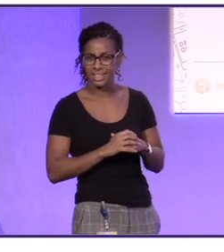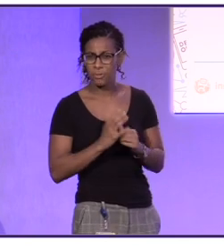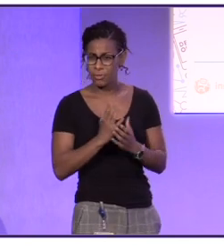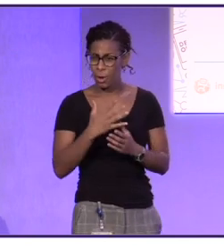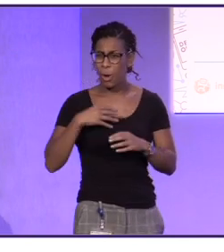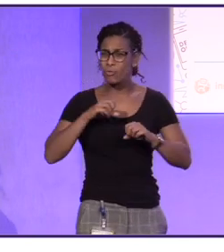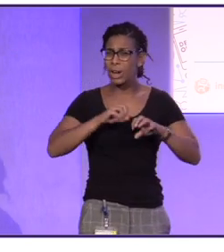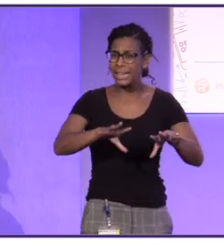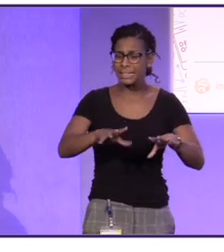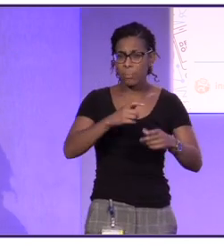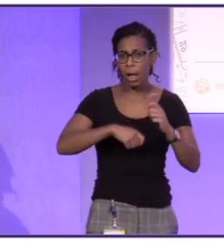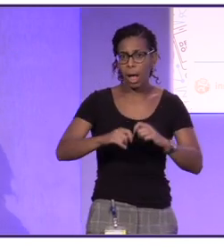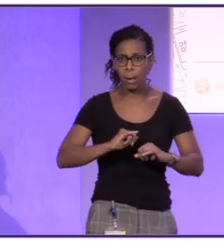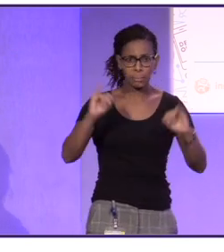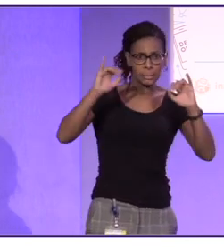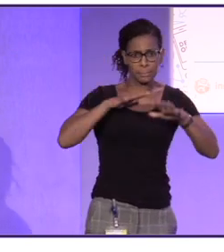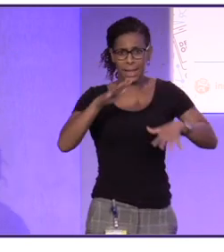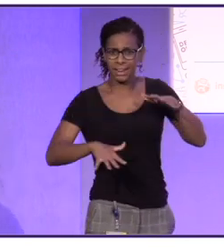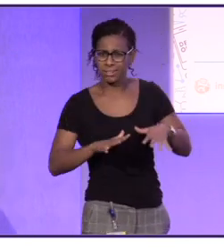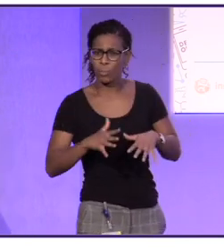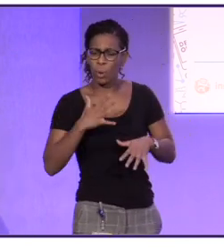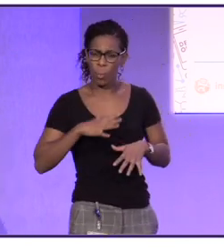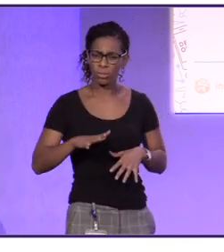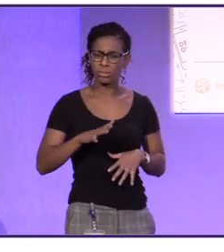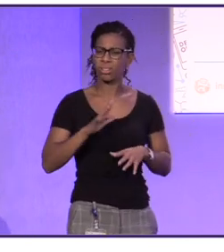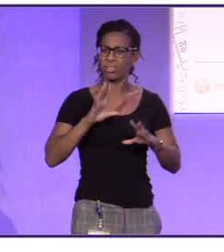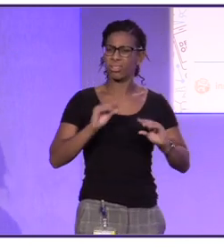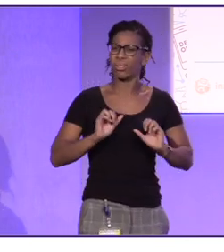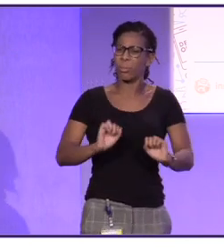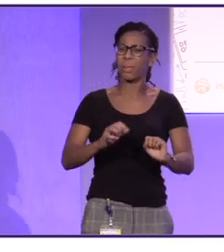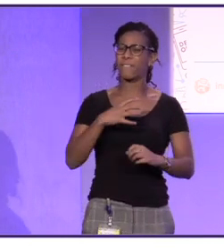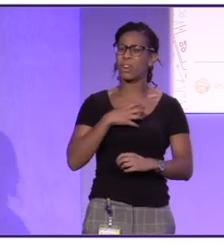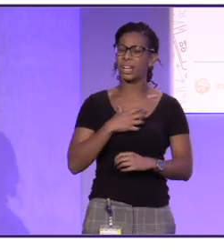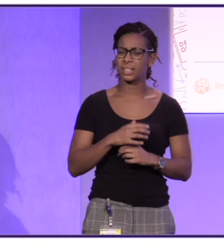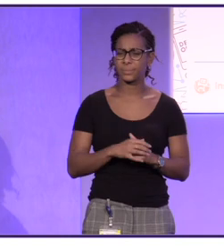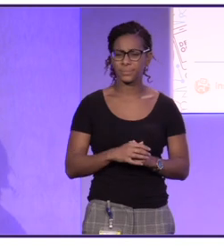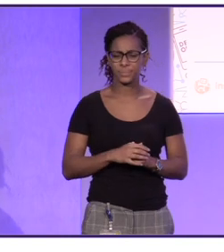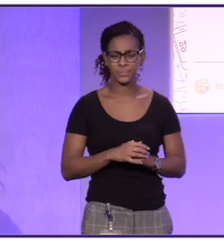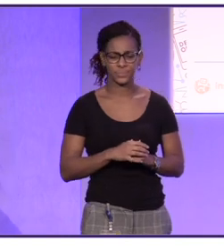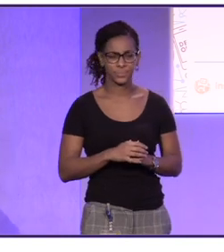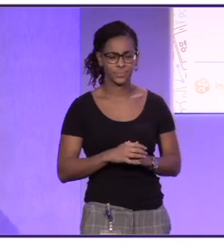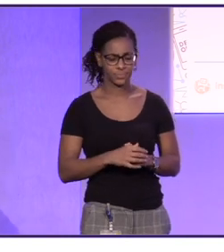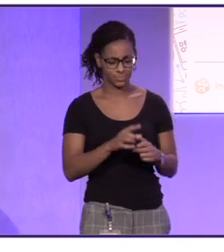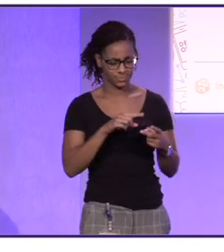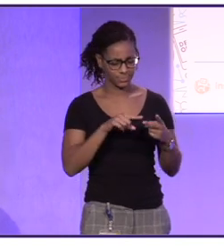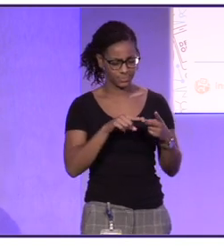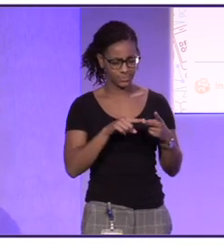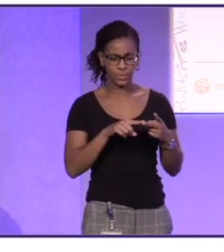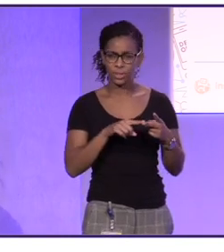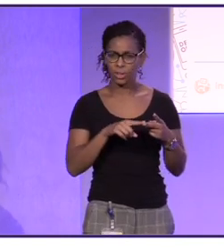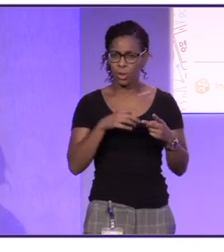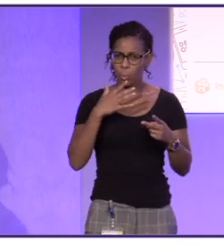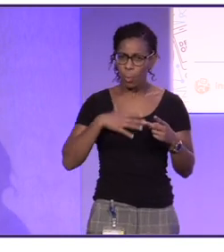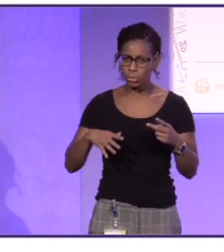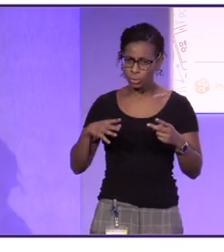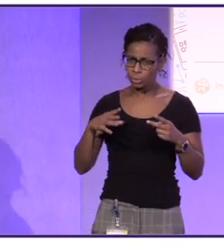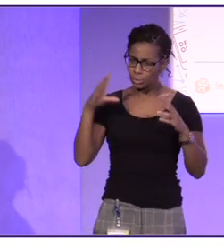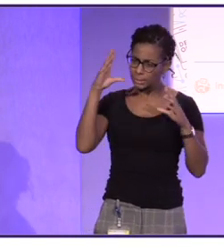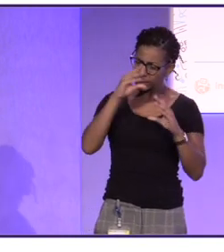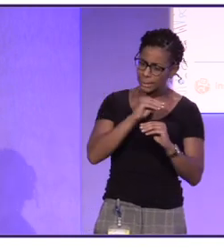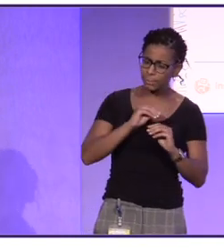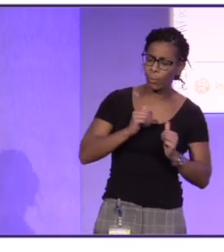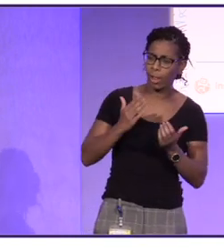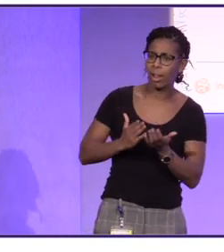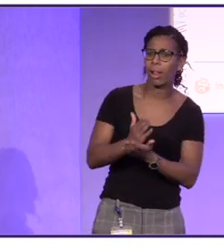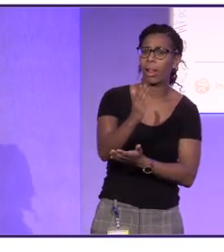don't want to be afraid anymore. The second thing is we don't want to have sleepless nights. Agreed. They were cool